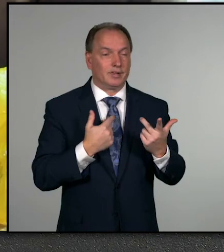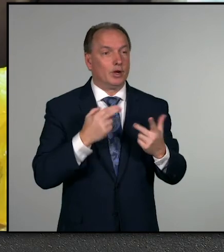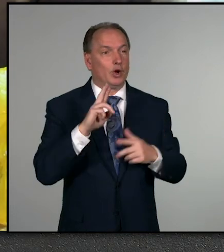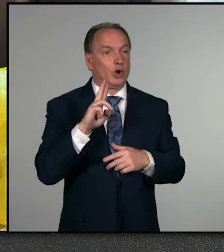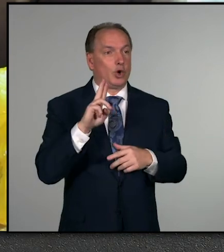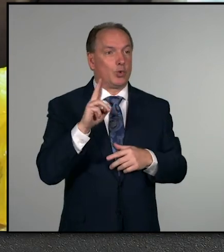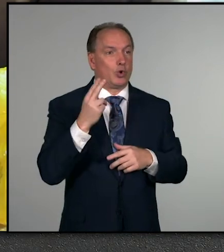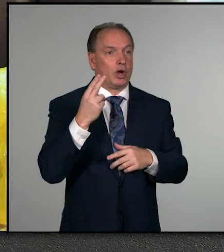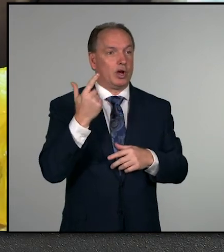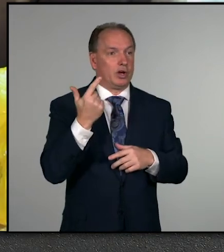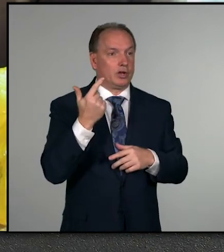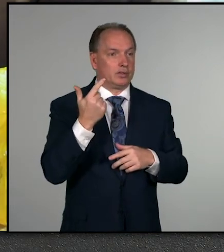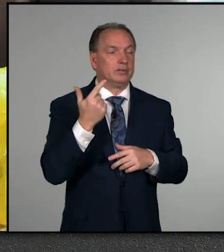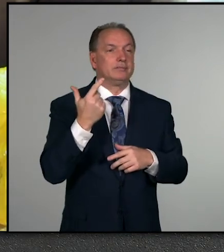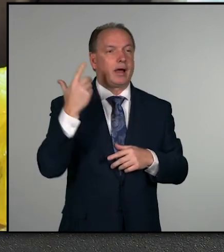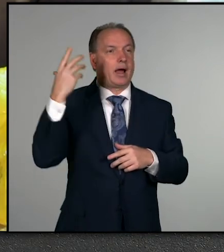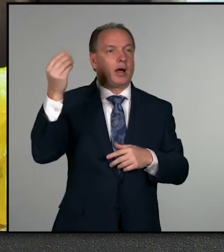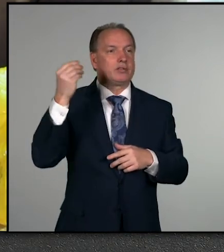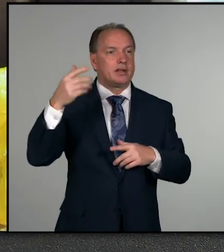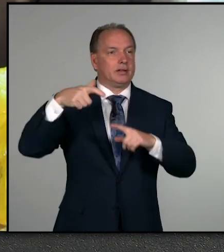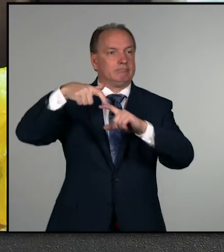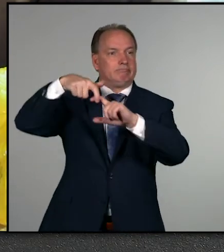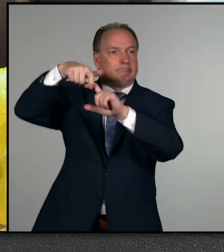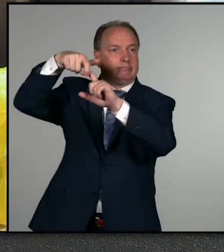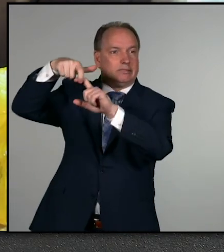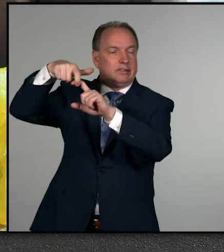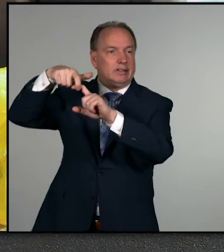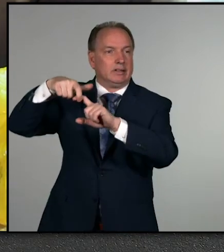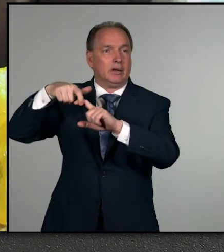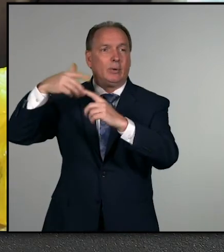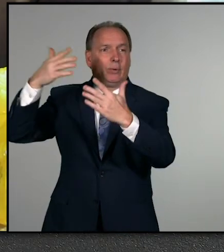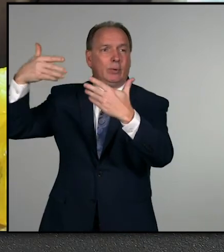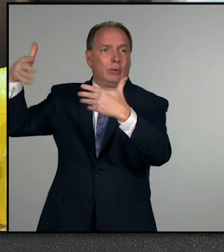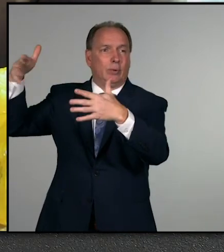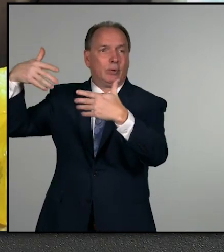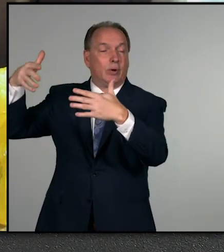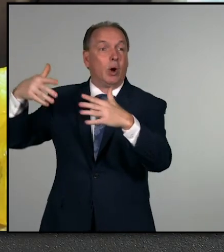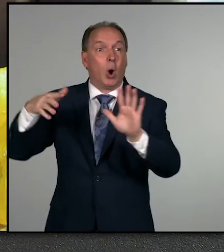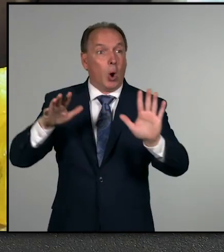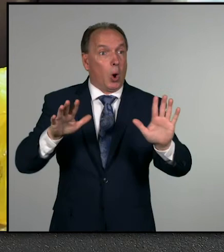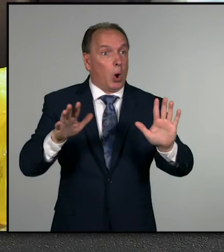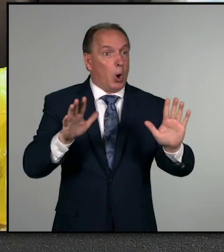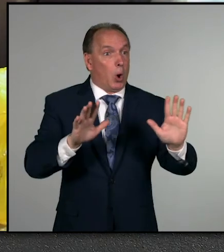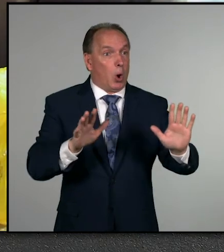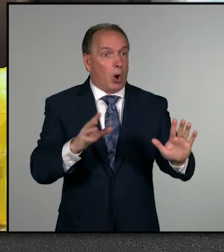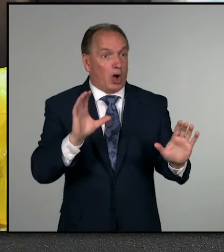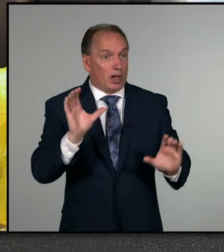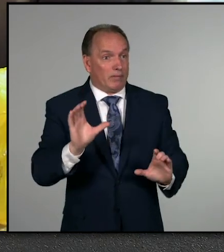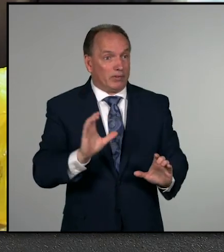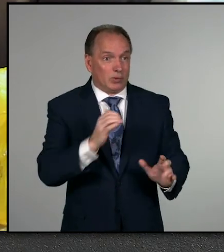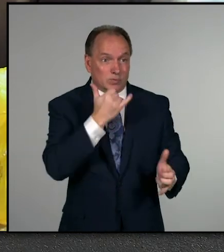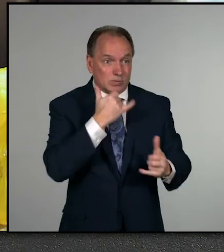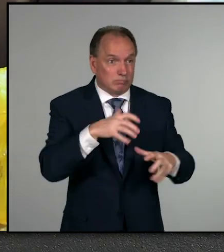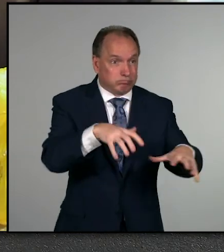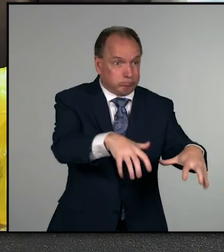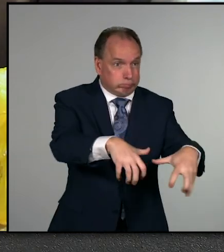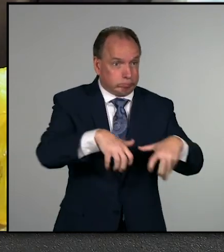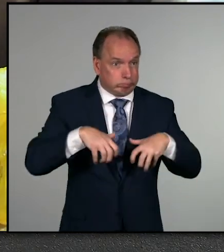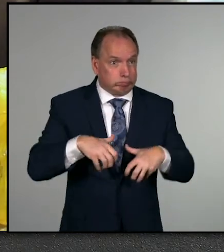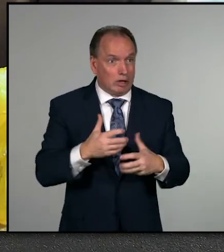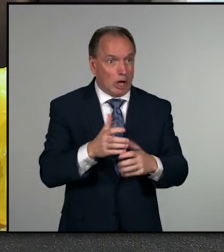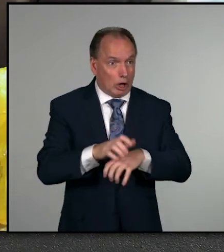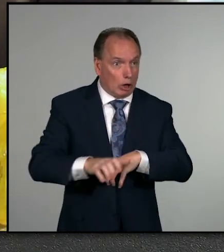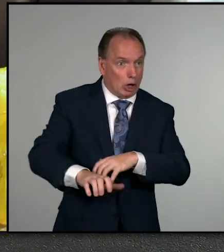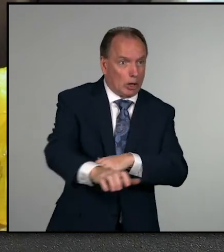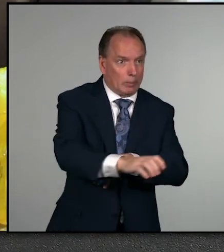rugs out to get air. But oh, look what Clifford did. He actually grabbed the carpet of the house. That wasn't supposed to be pulled